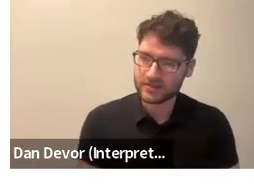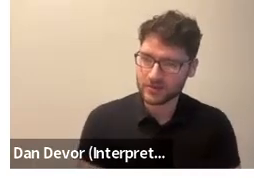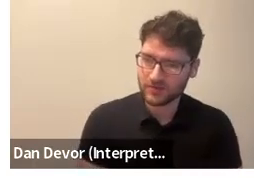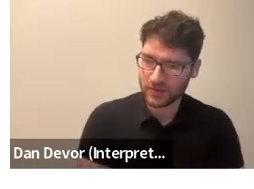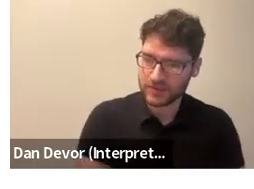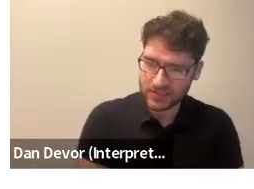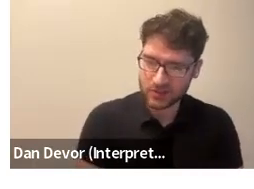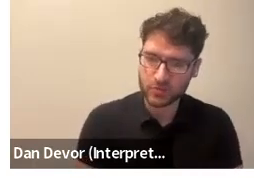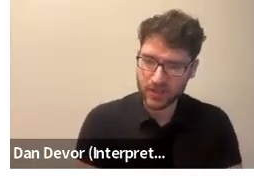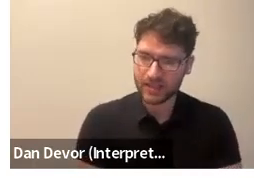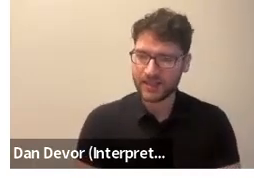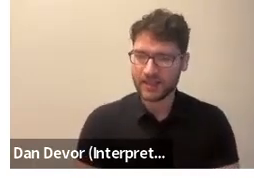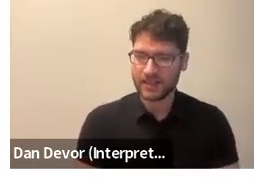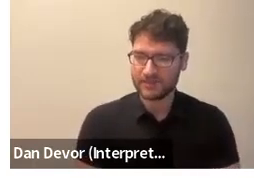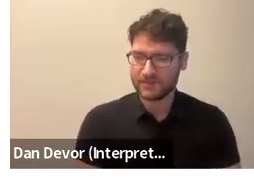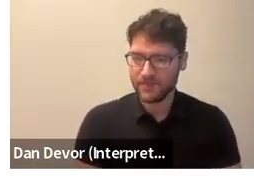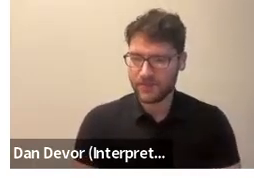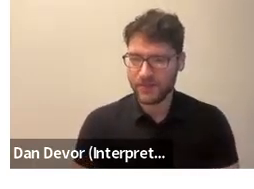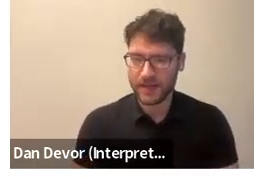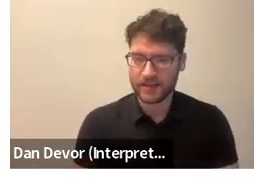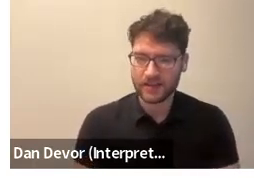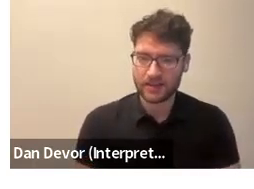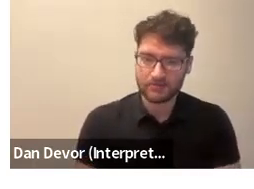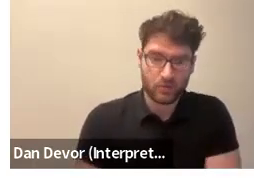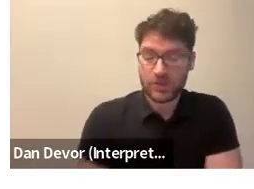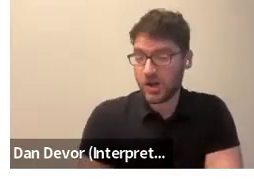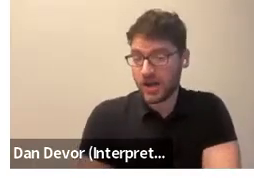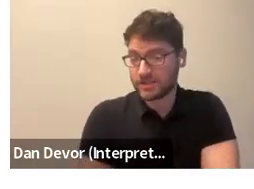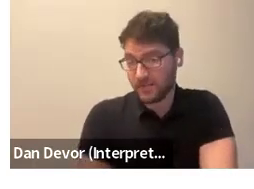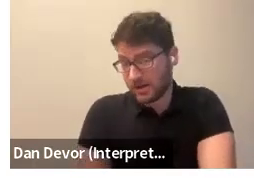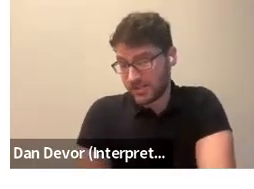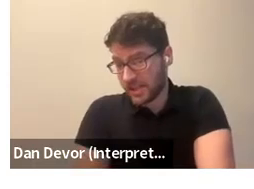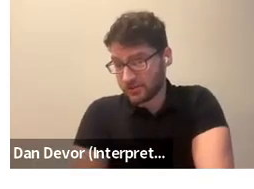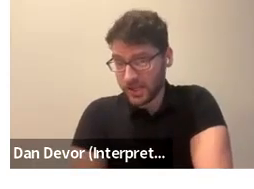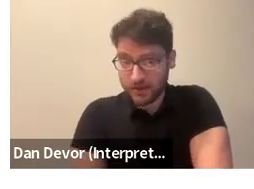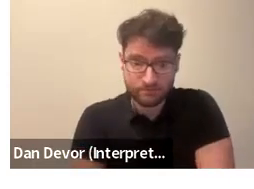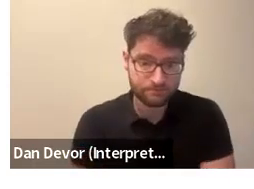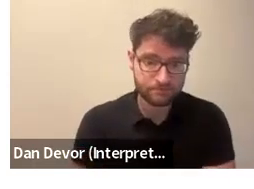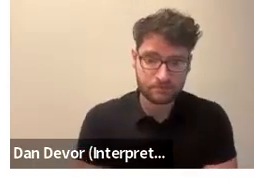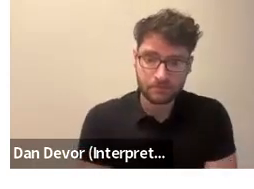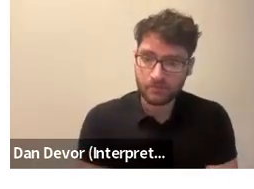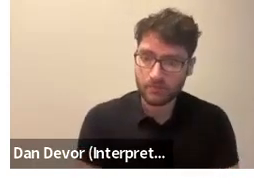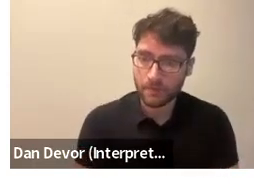in this sort of linguistic soup that we know as American Sign Language today.